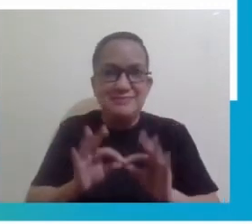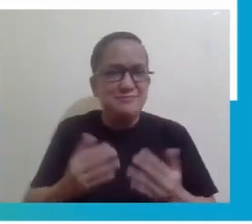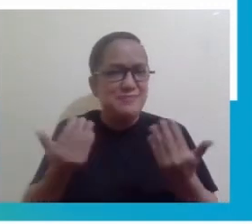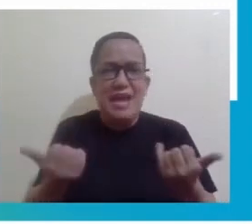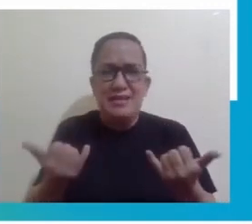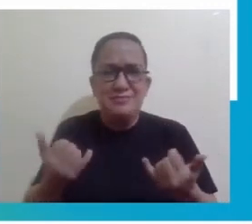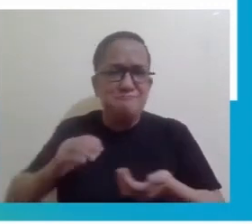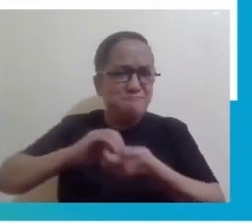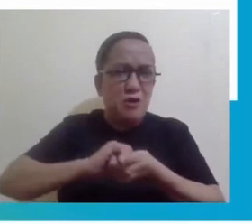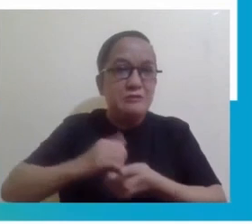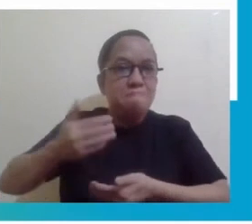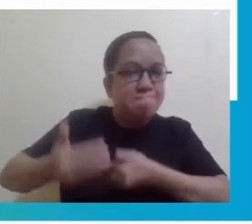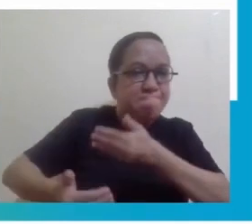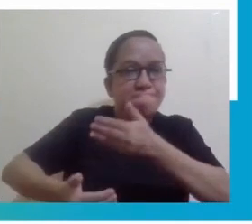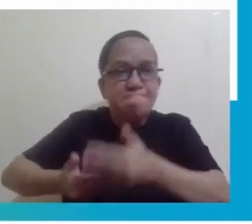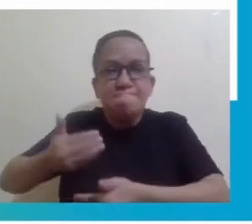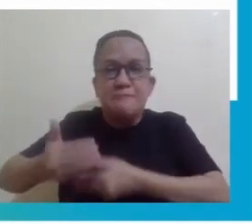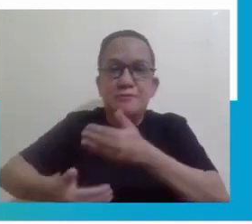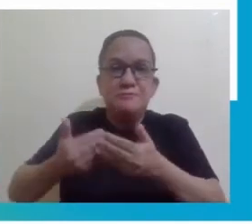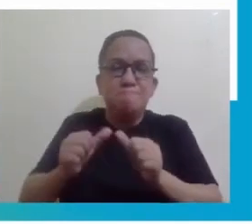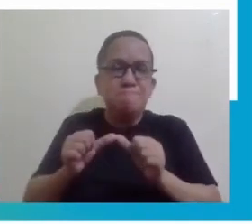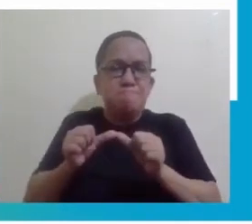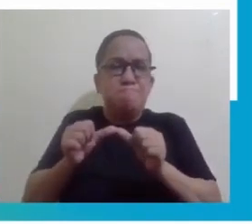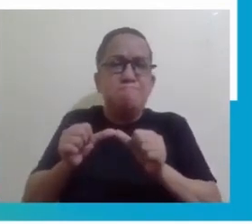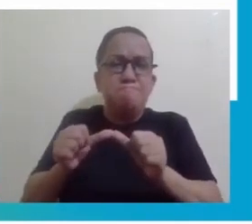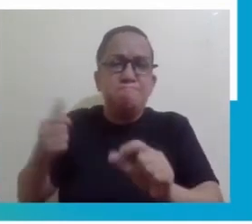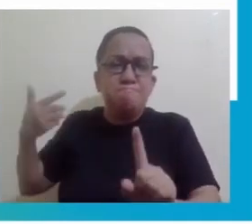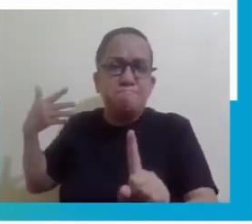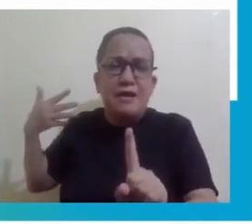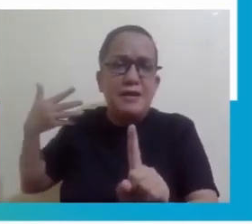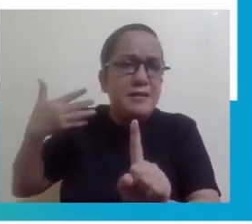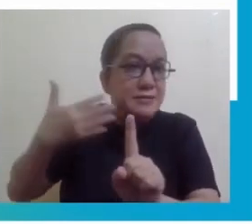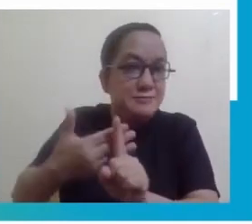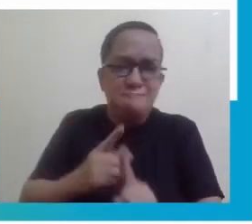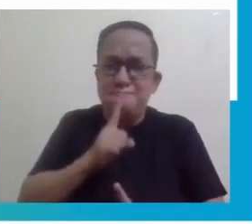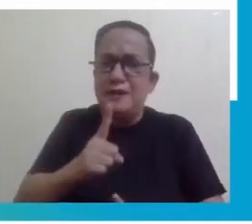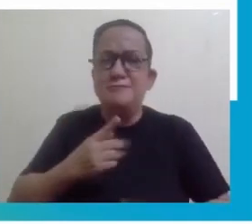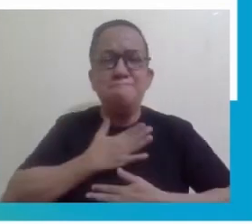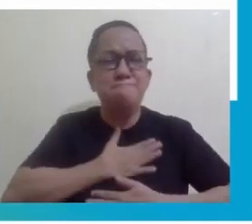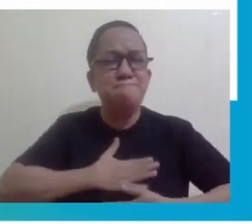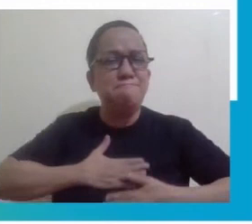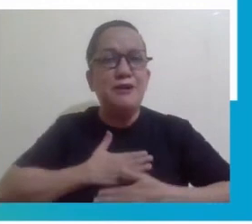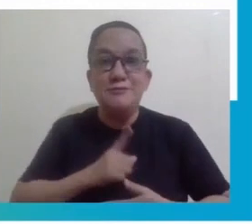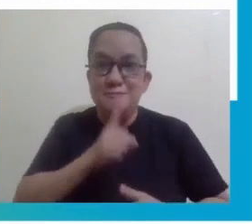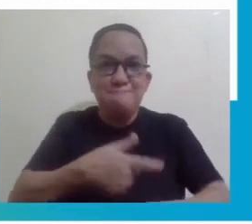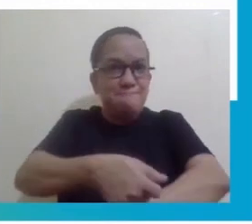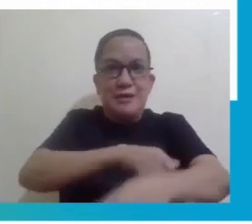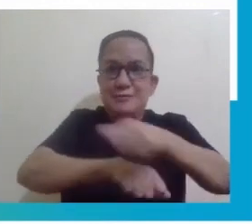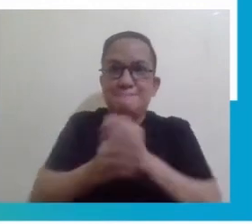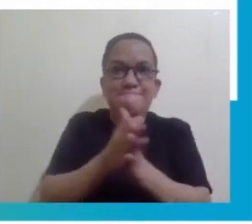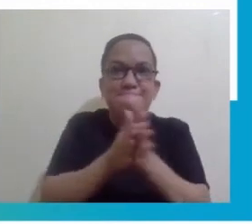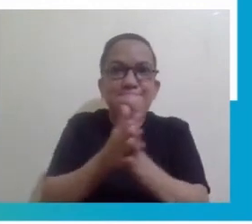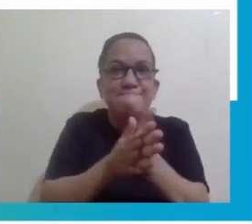this regard, I am very, very pleased to see a keen interest and engagement from CSOs in ADB's work. And I